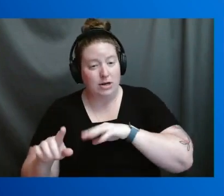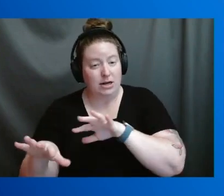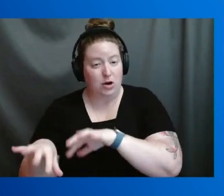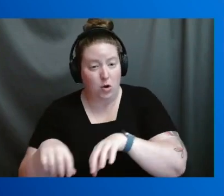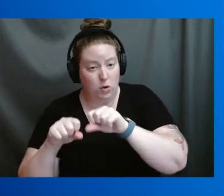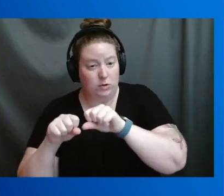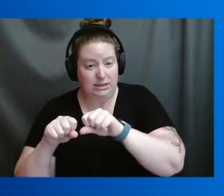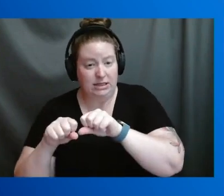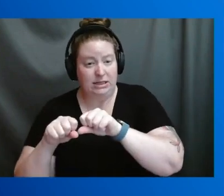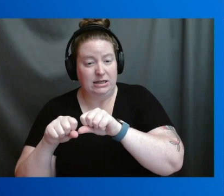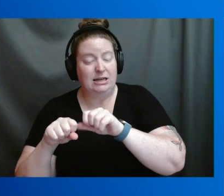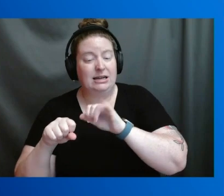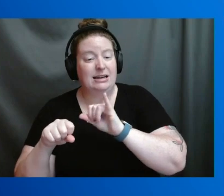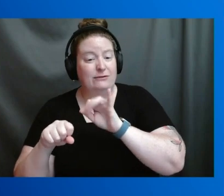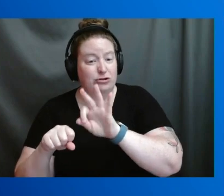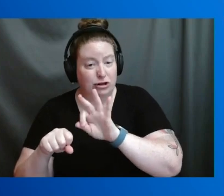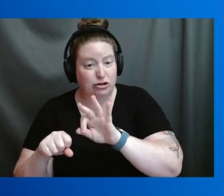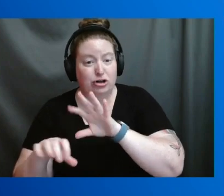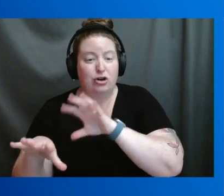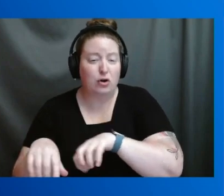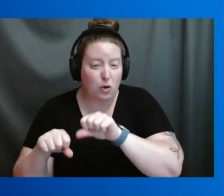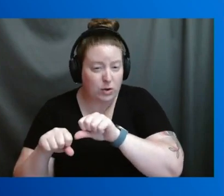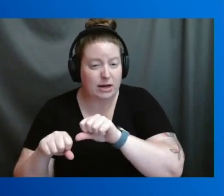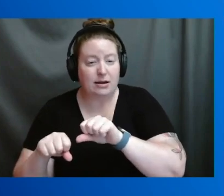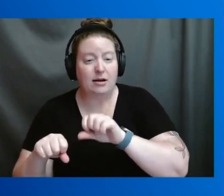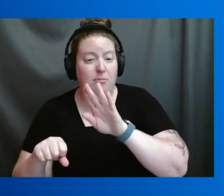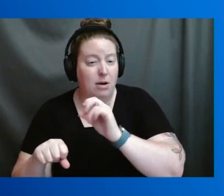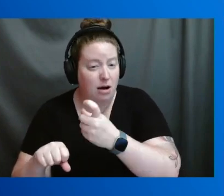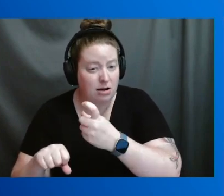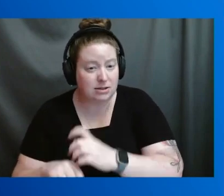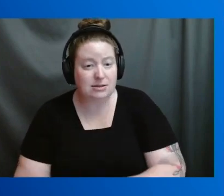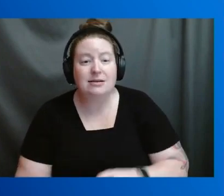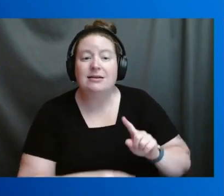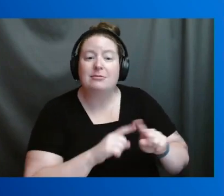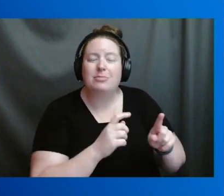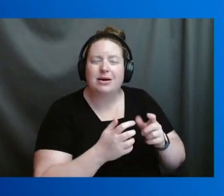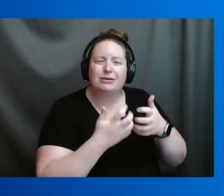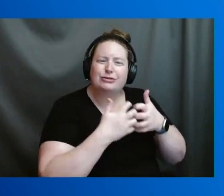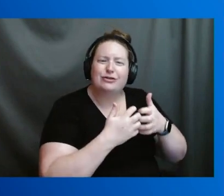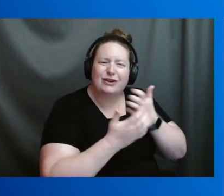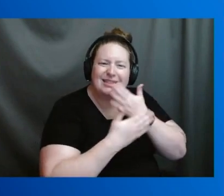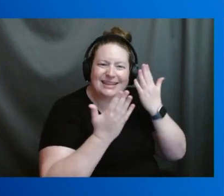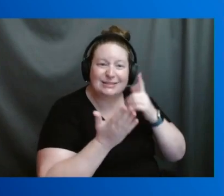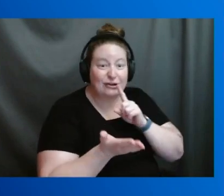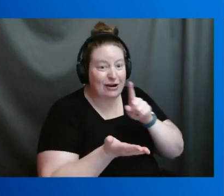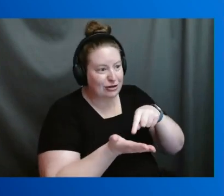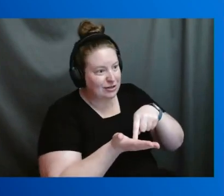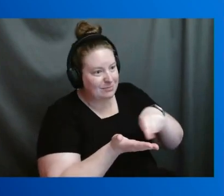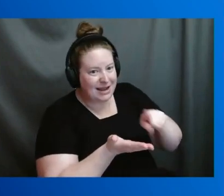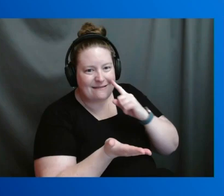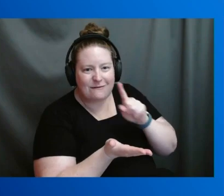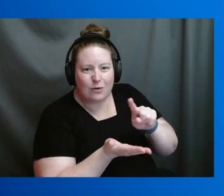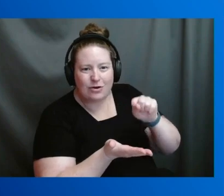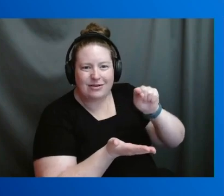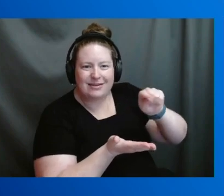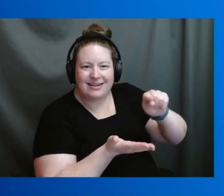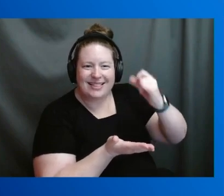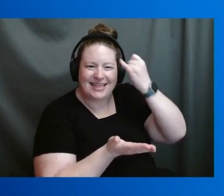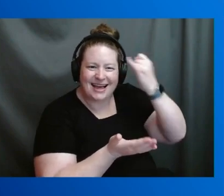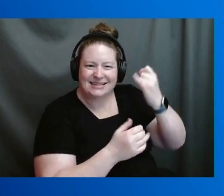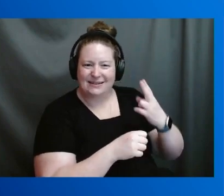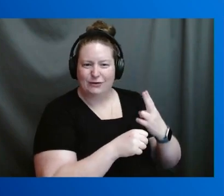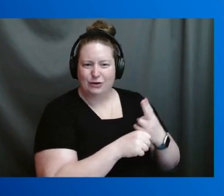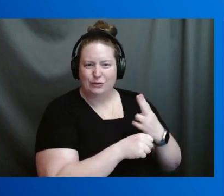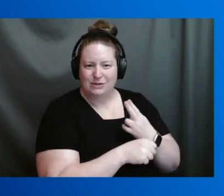or owning a box, versus what serverless is actually. I guide them to think that you're actually paying for the idea of using the box rather